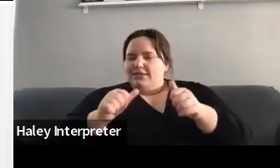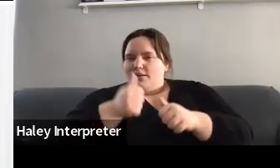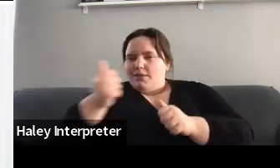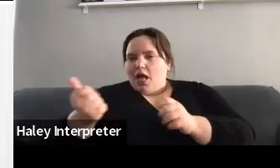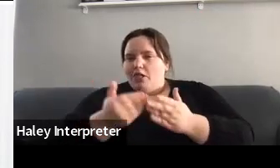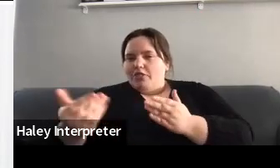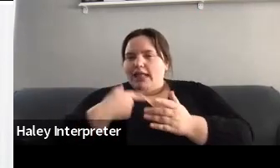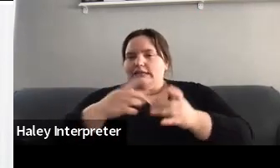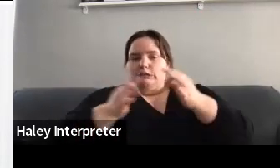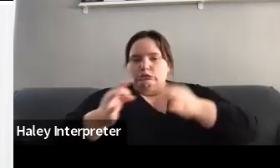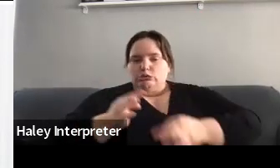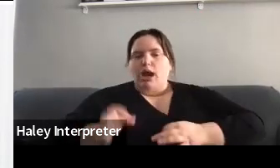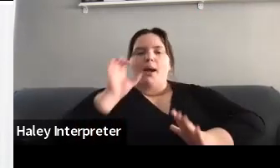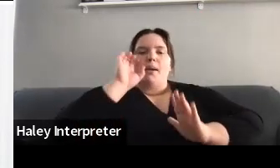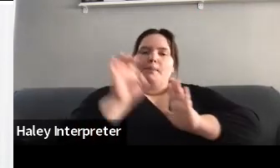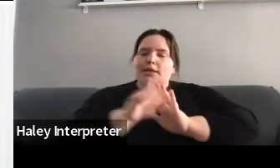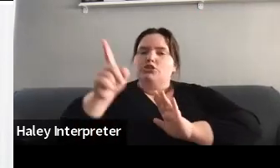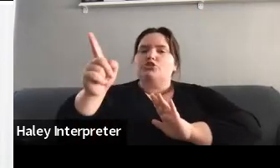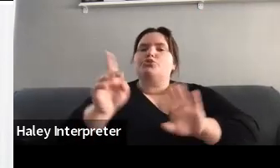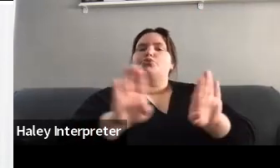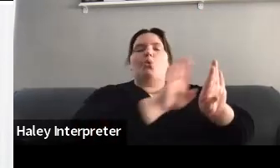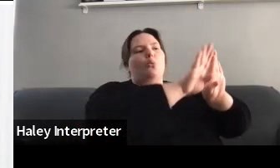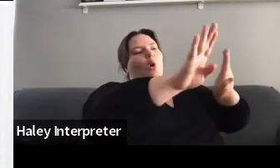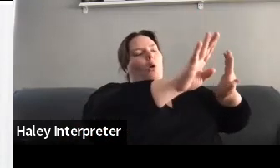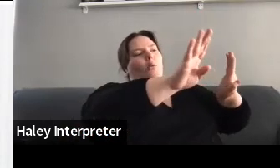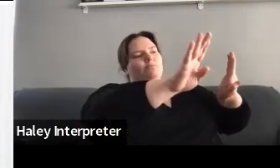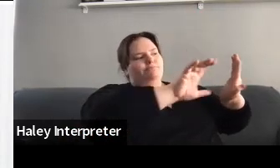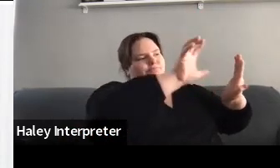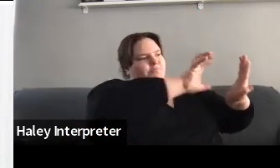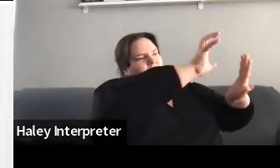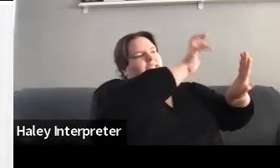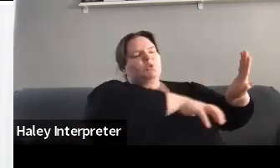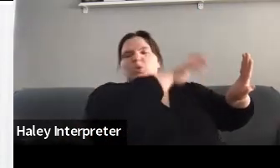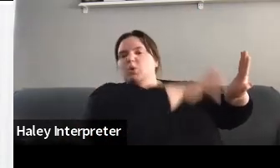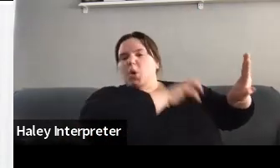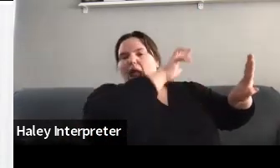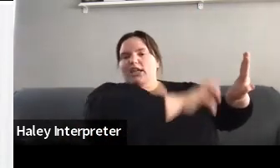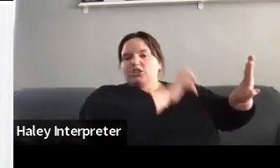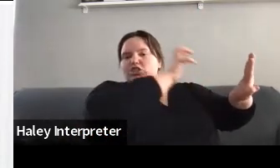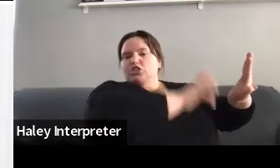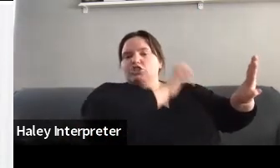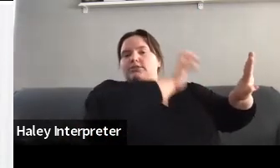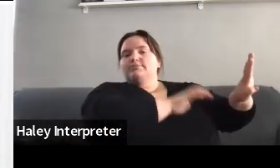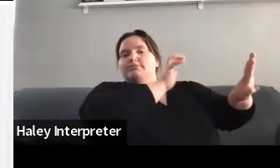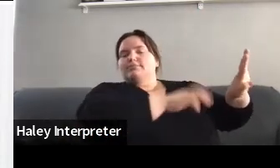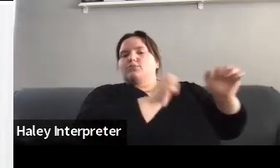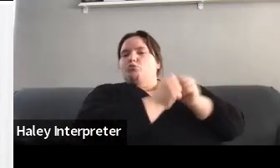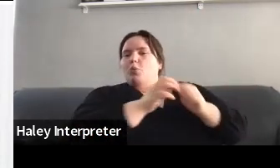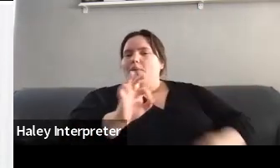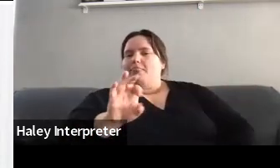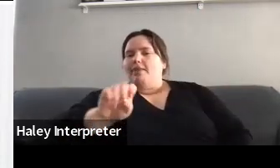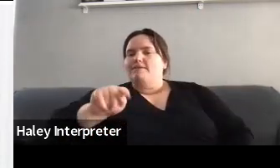in the pictures. There's a wall-mounted cat scratcher with a feather toy attached to it. There is